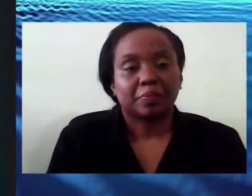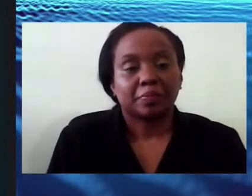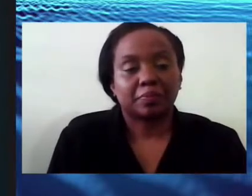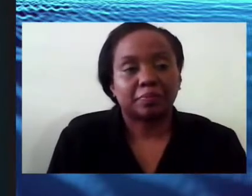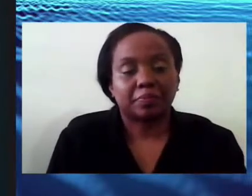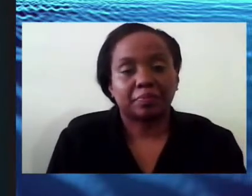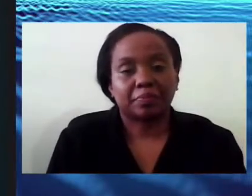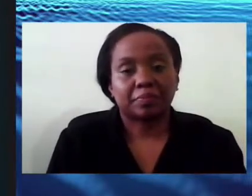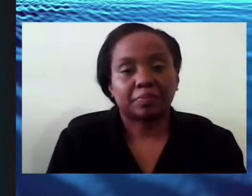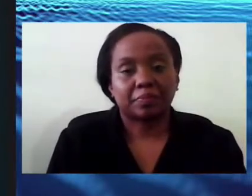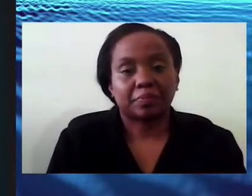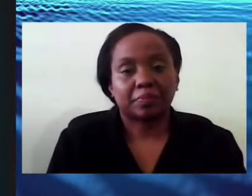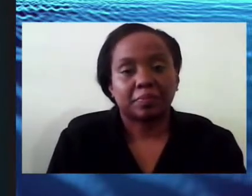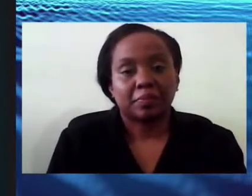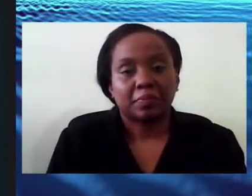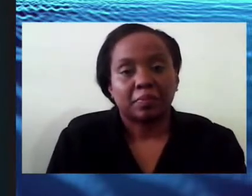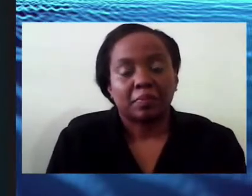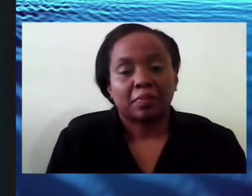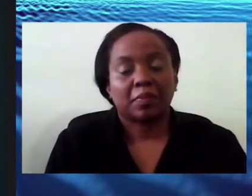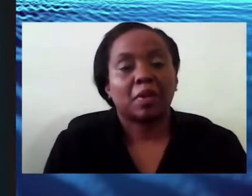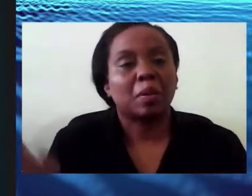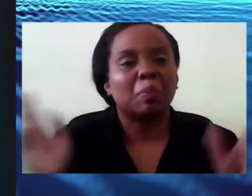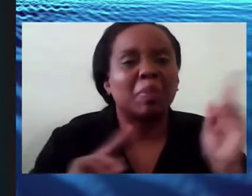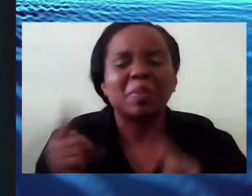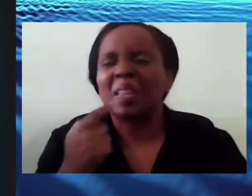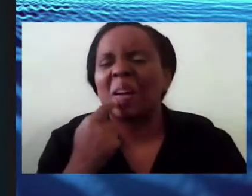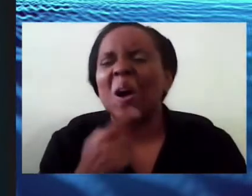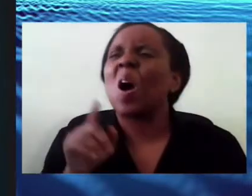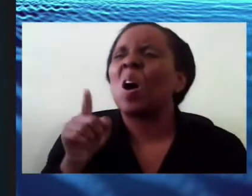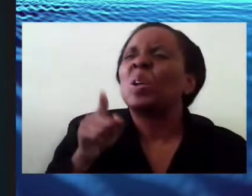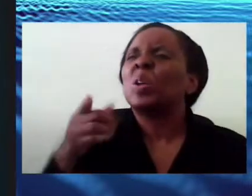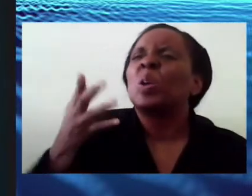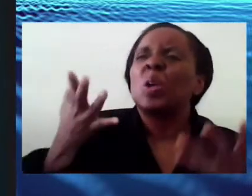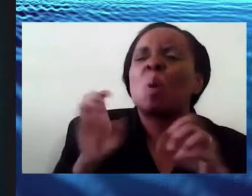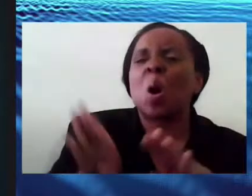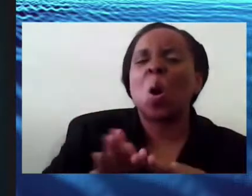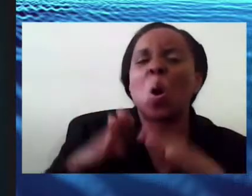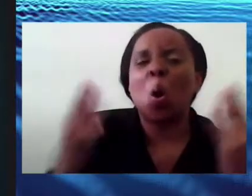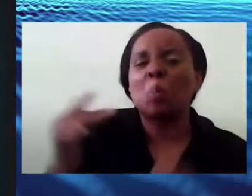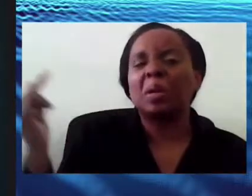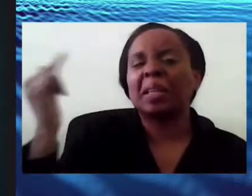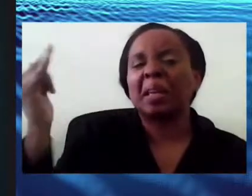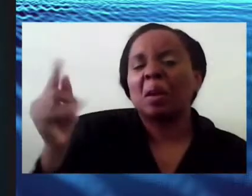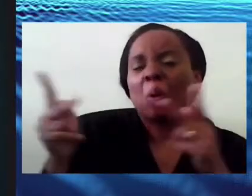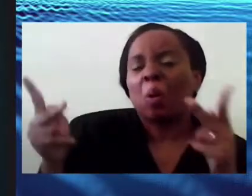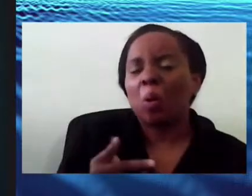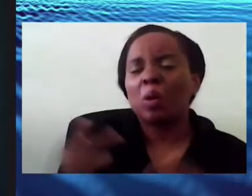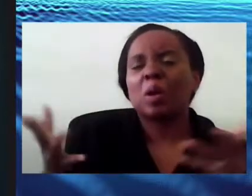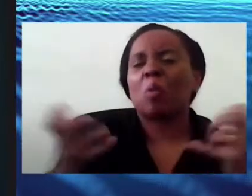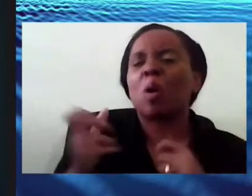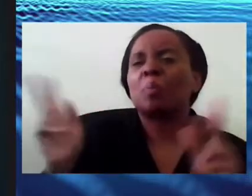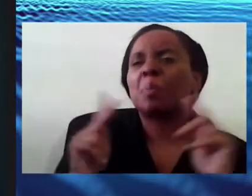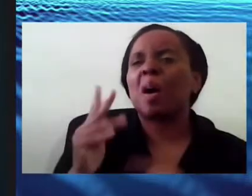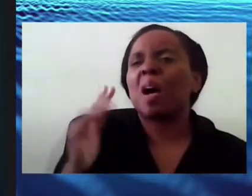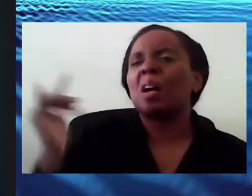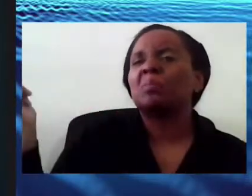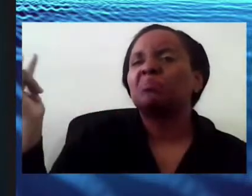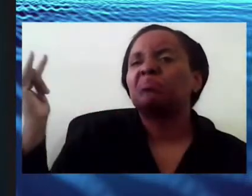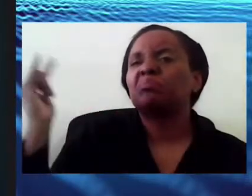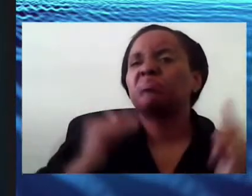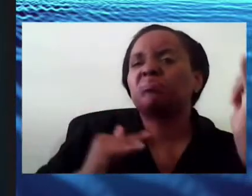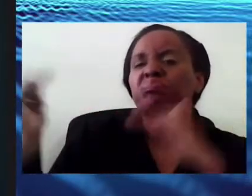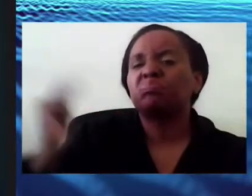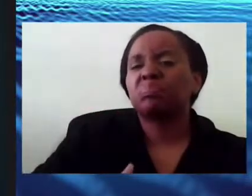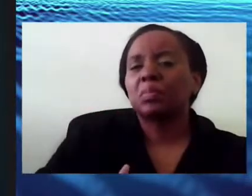get the airport open to receive tourists. It's not as simple as that. Having our airports and seaports closed